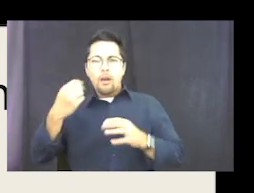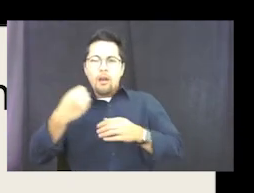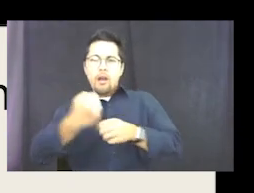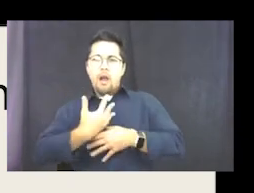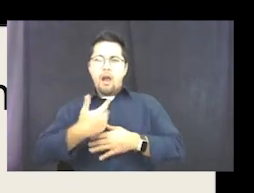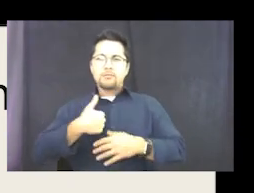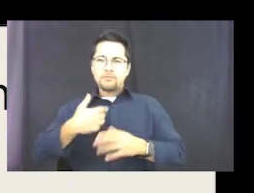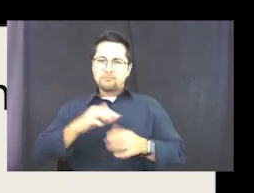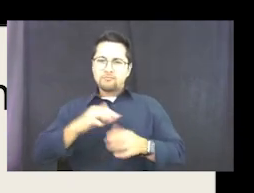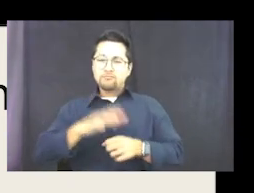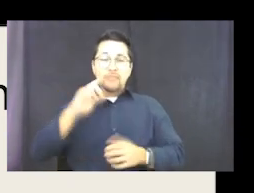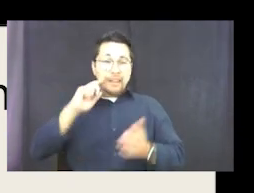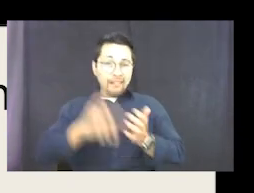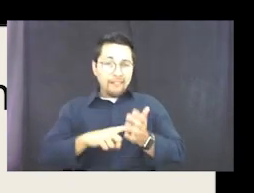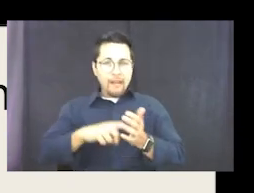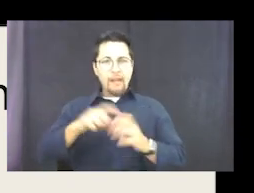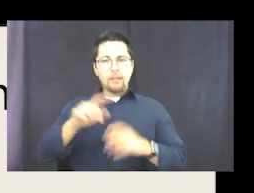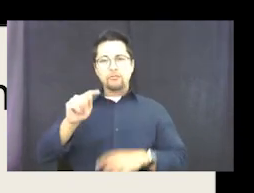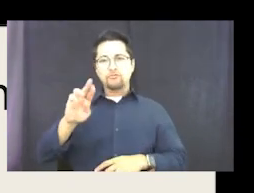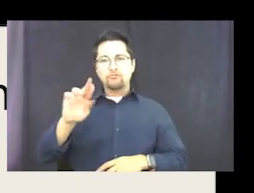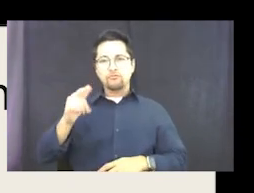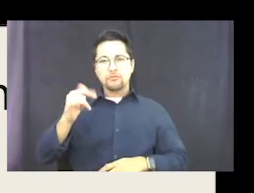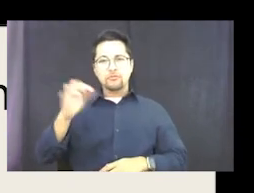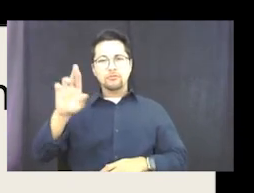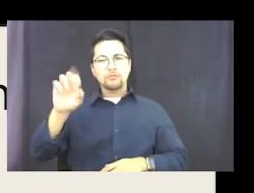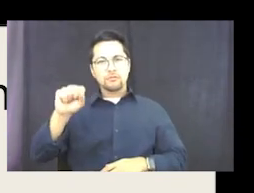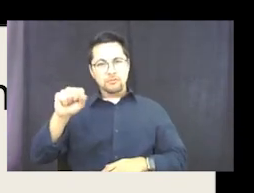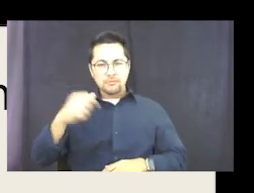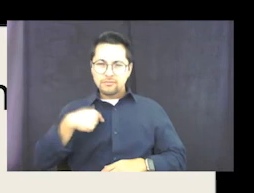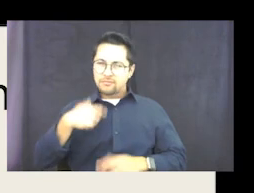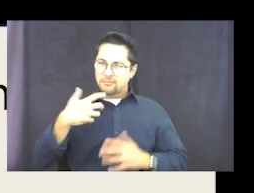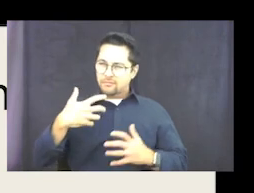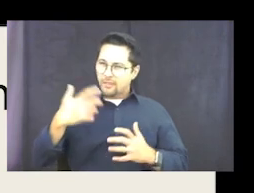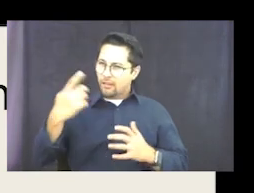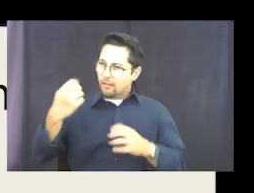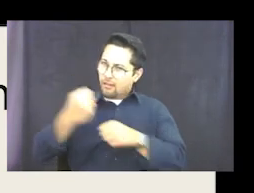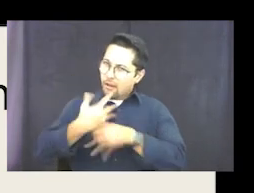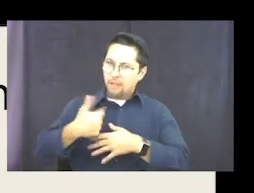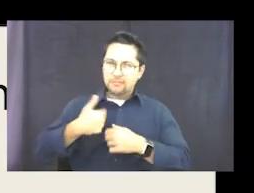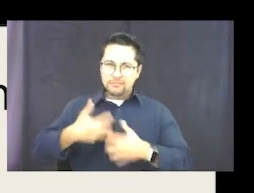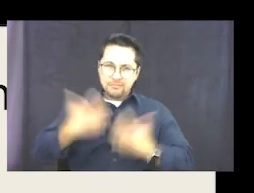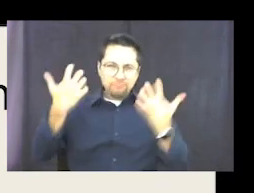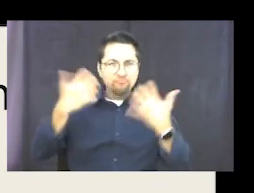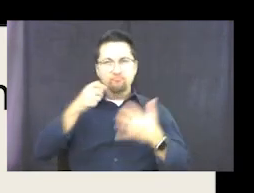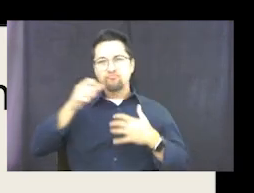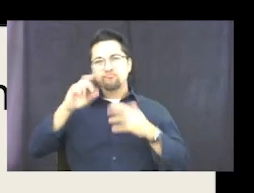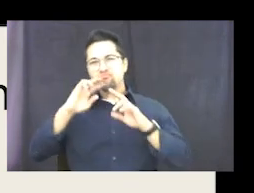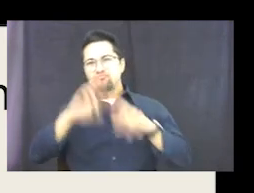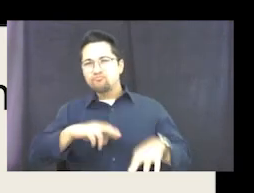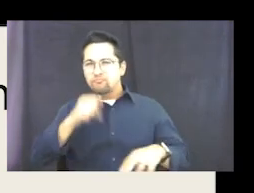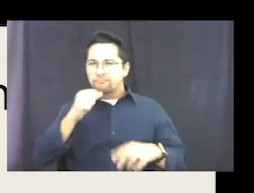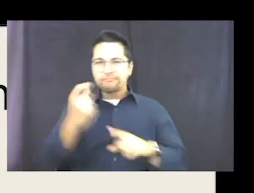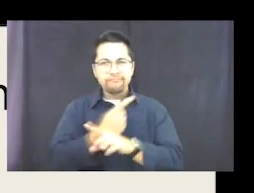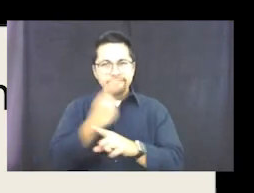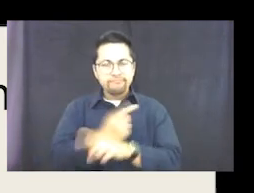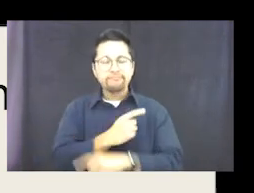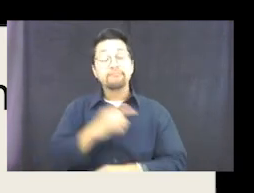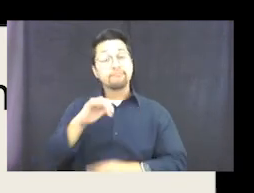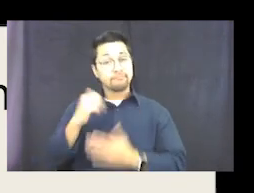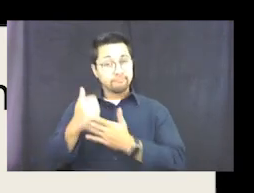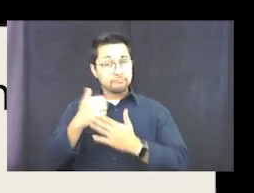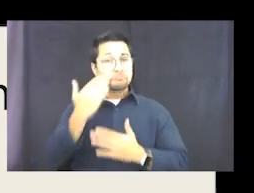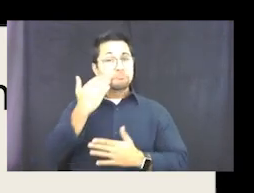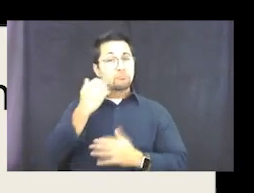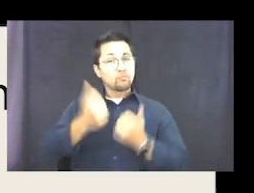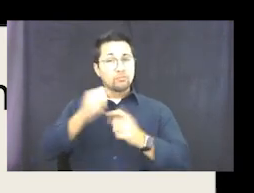is called identifying triggers. Triggers are things that make us angry or that might result in us acting in an inappropriate way. It is helpful to know